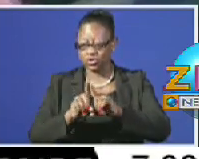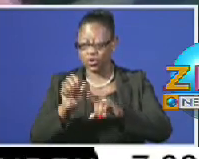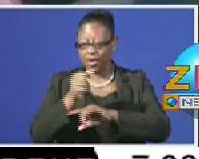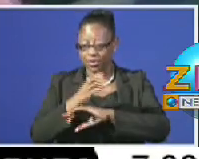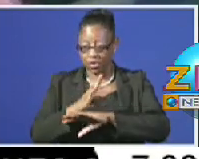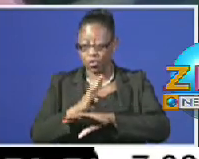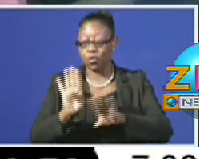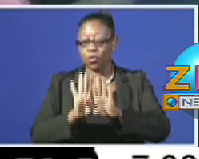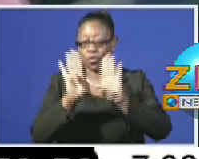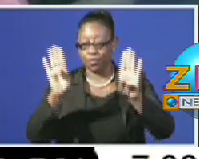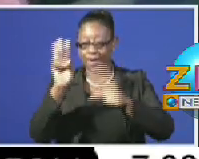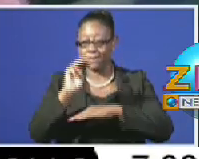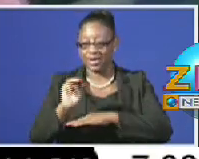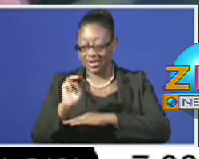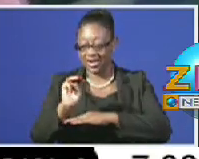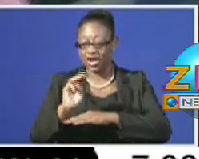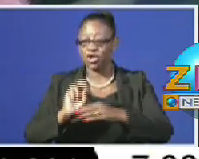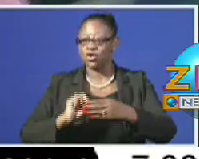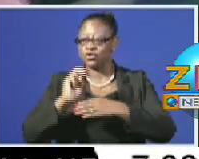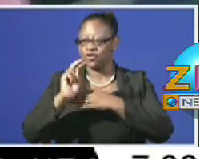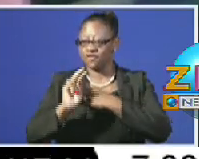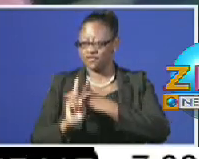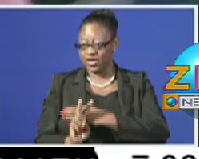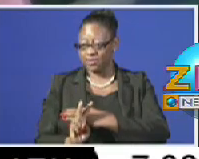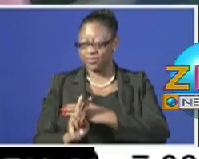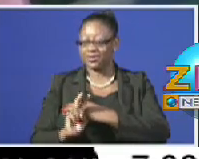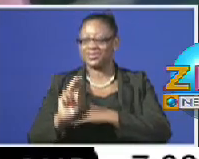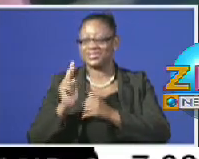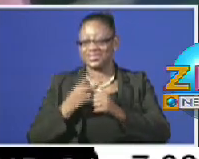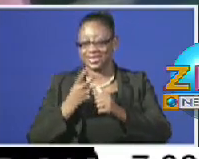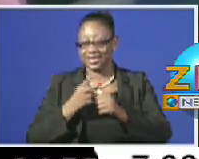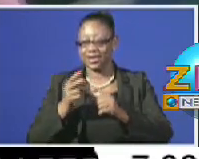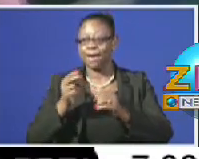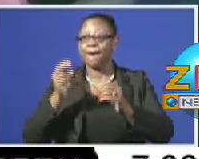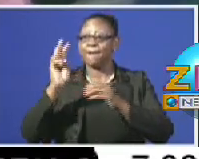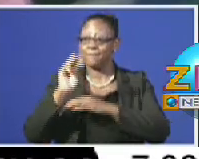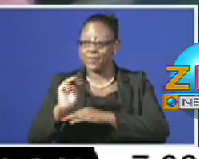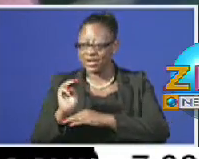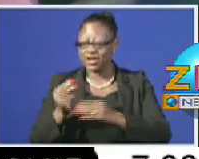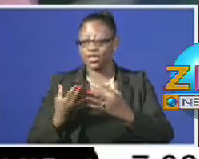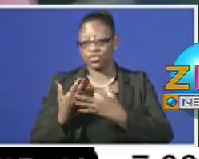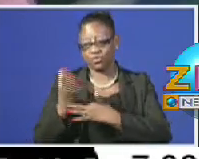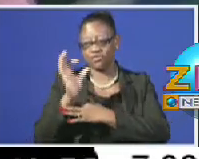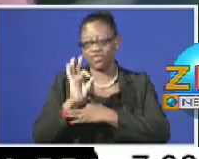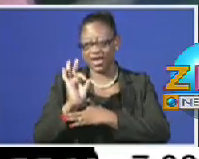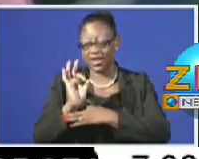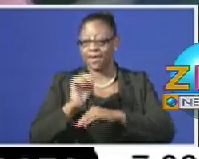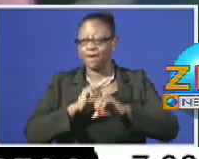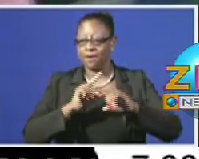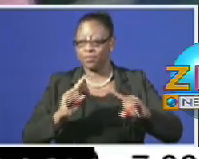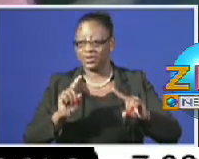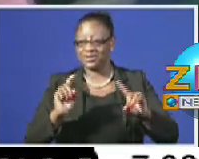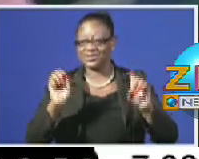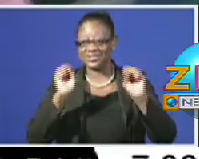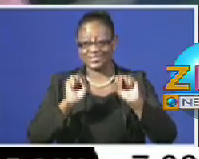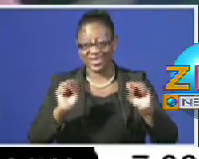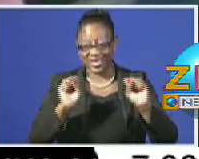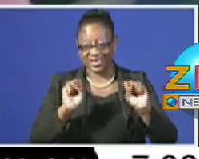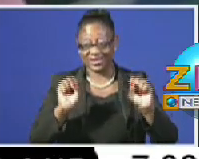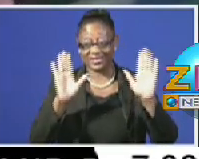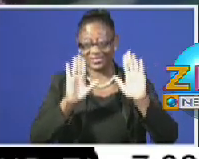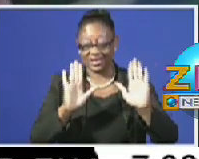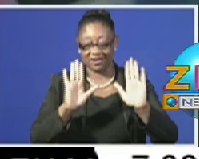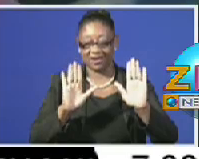2nd. That is Monday through Friday. The beaches will remain closed on Saturday